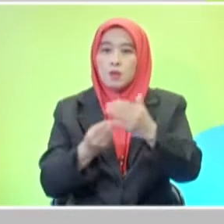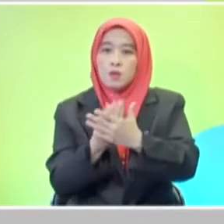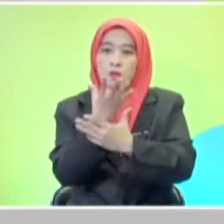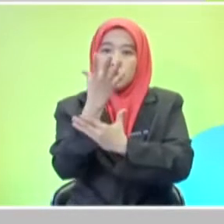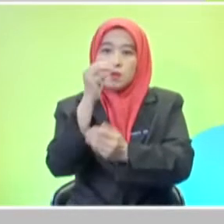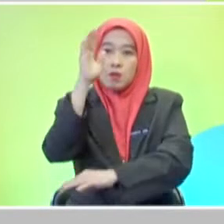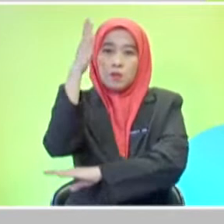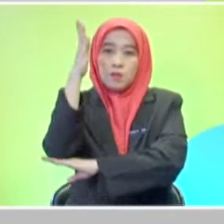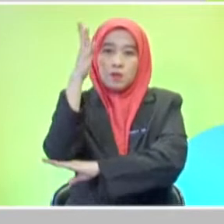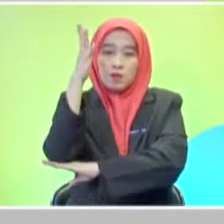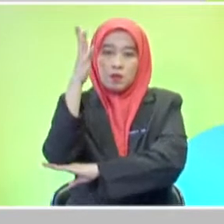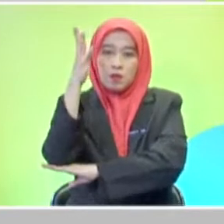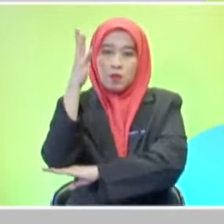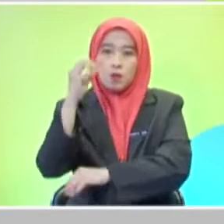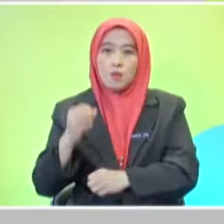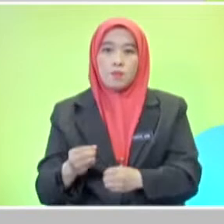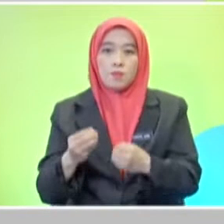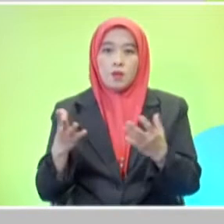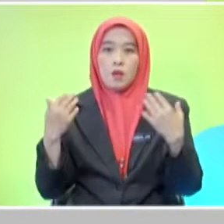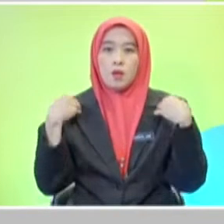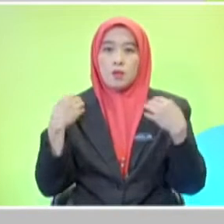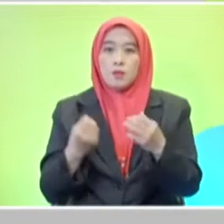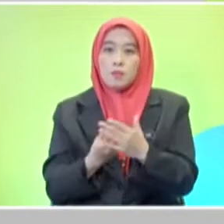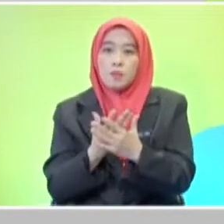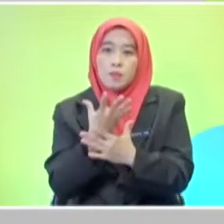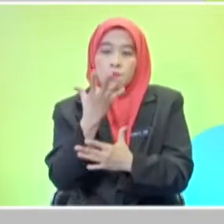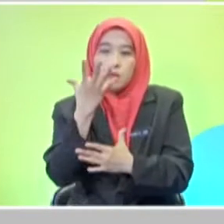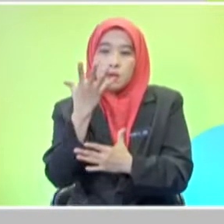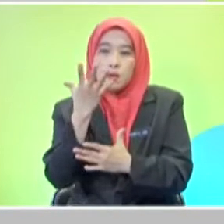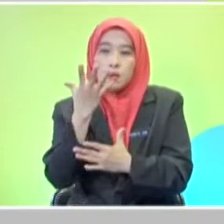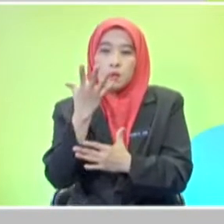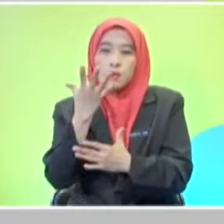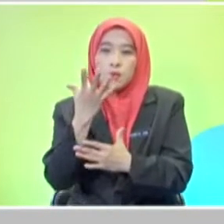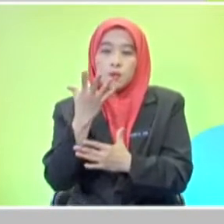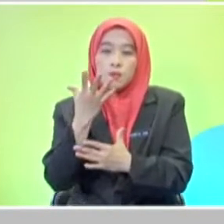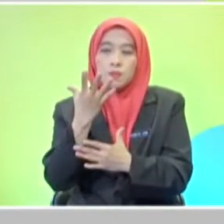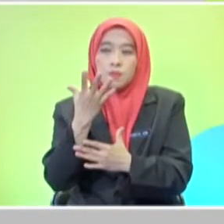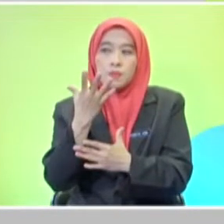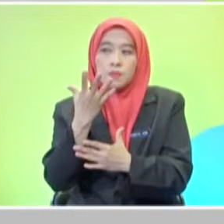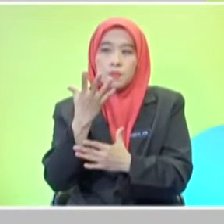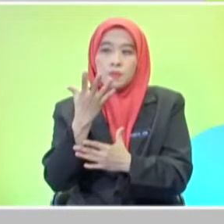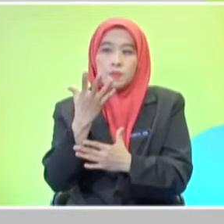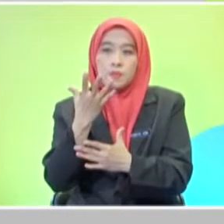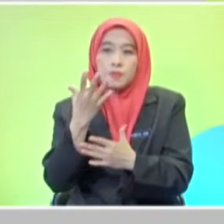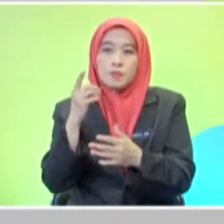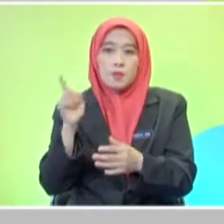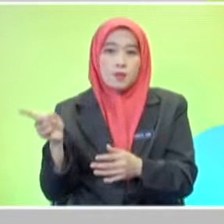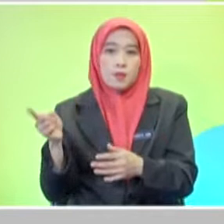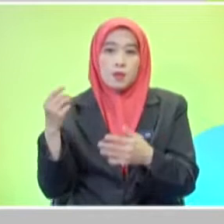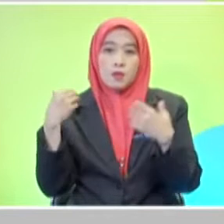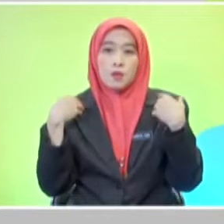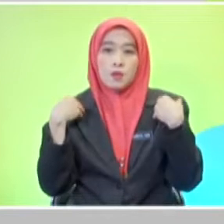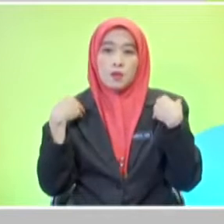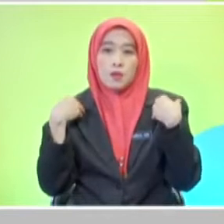Right. Did you realize that they are planted far from each other? Yes, like there's a